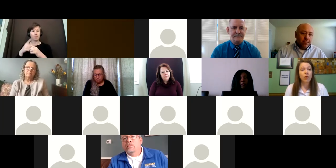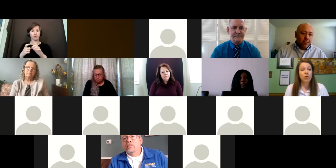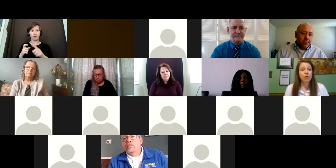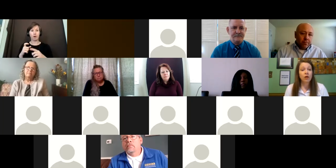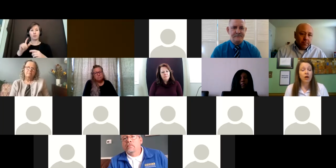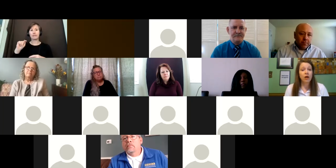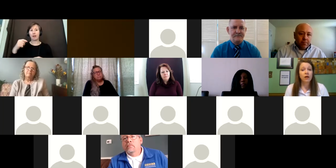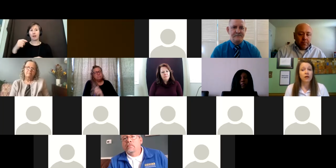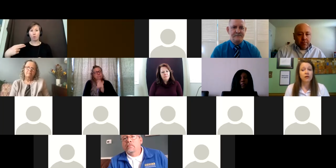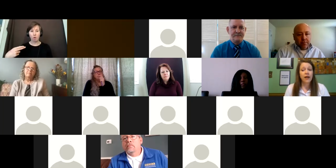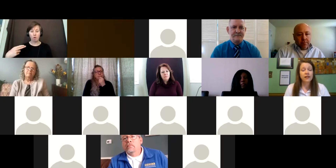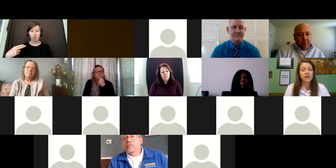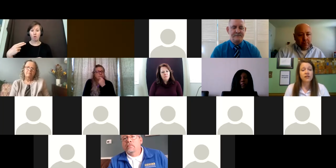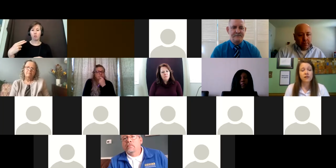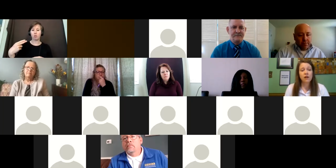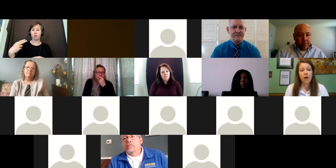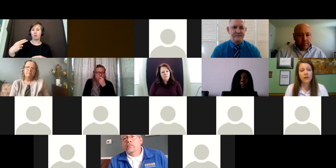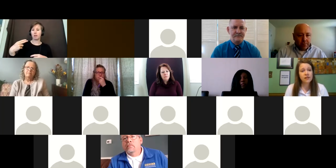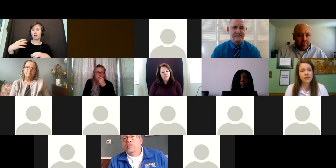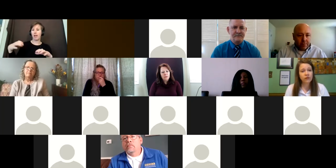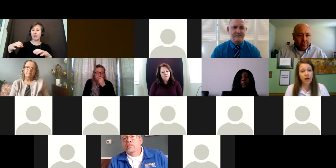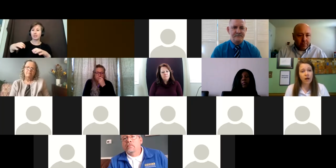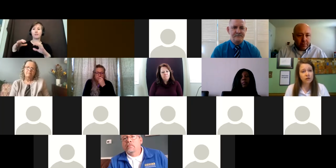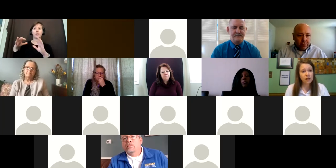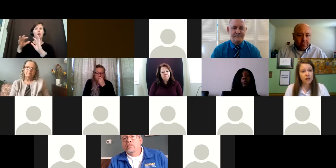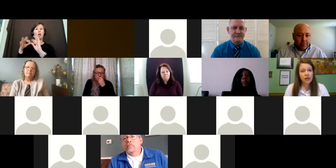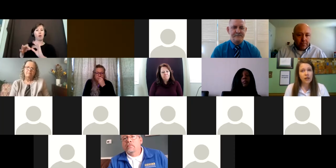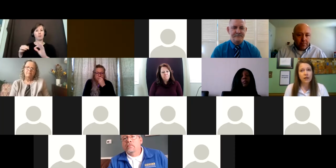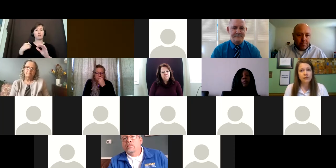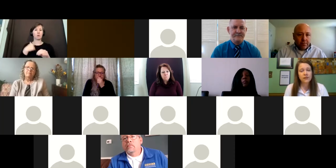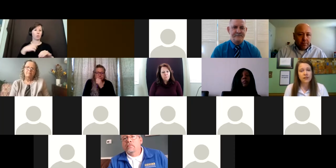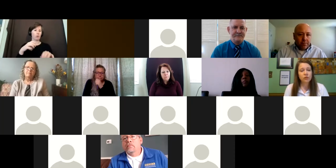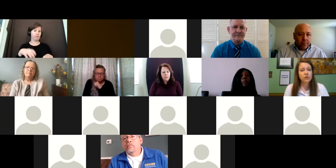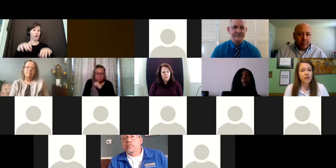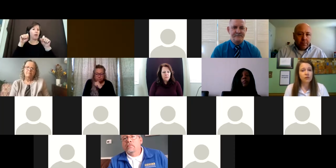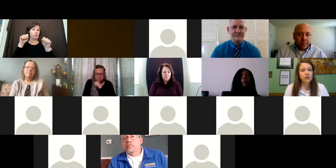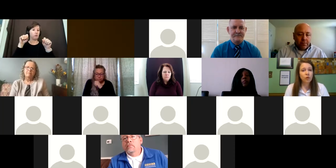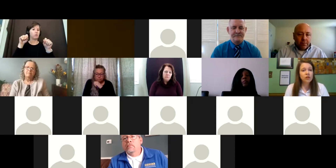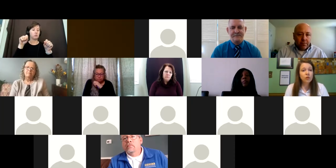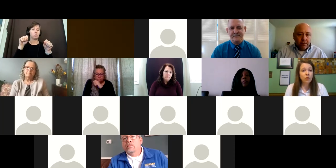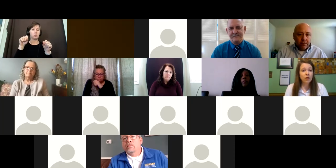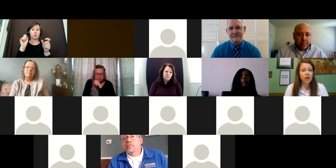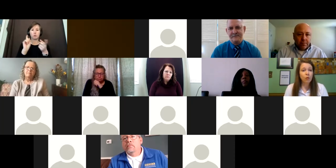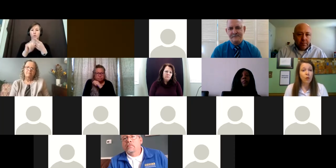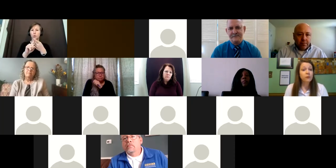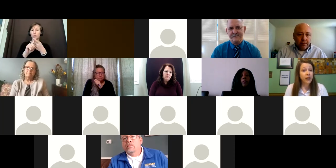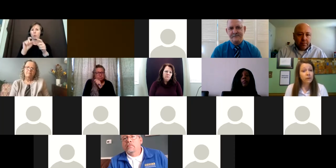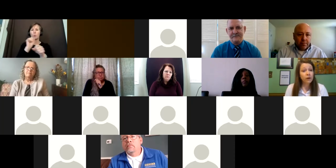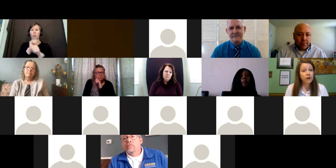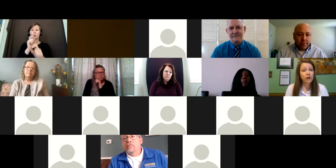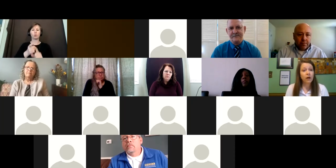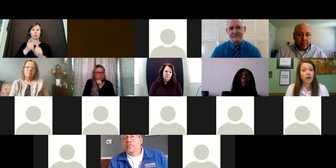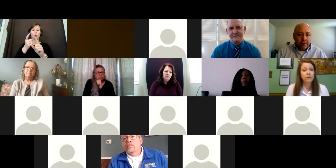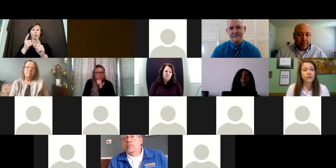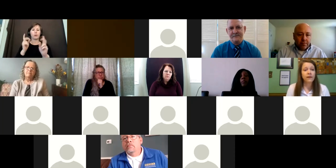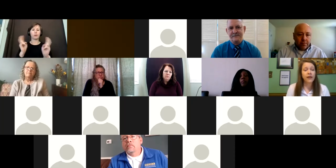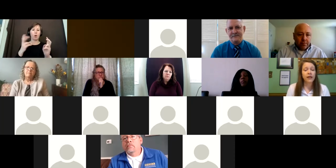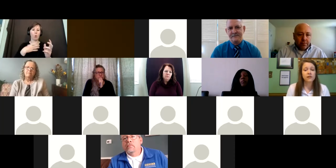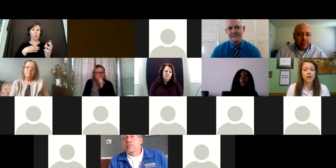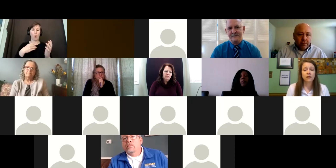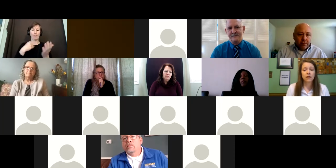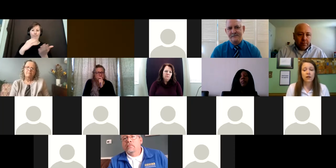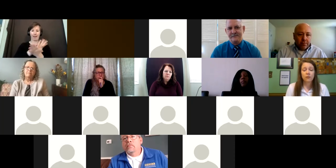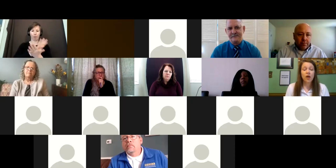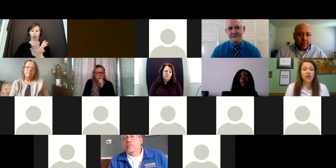town hall activities and comments that we've held in order to be able to work toward a white paper.